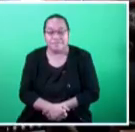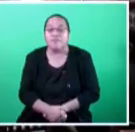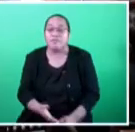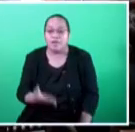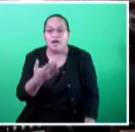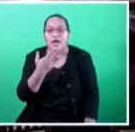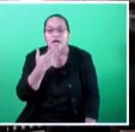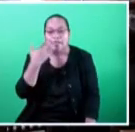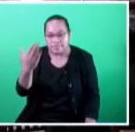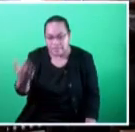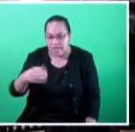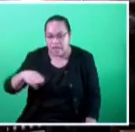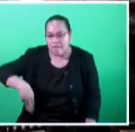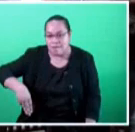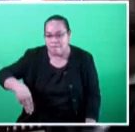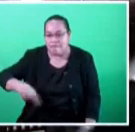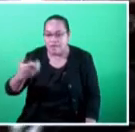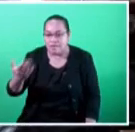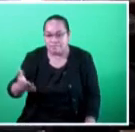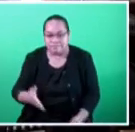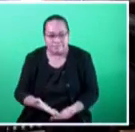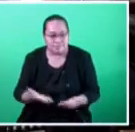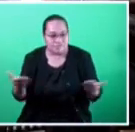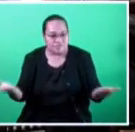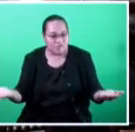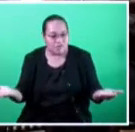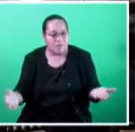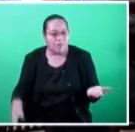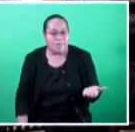thank the Honourable Member, and I give the floor to the